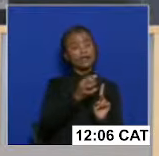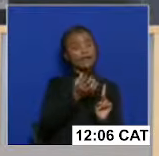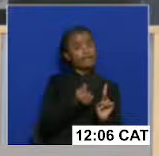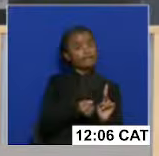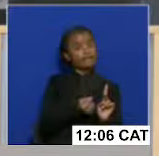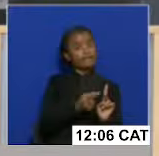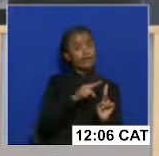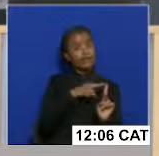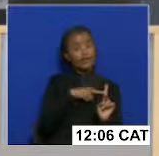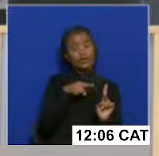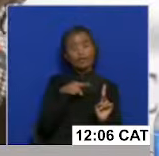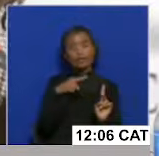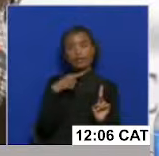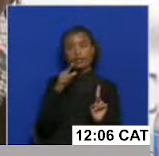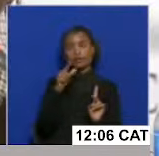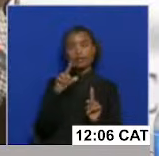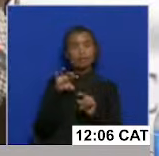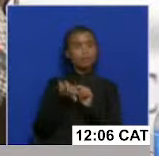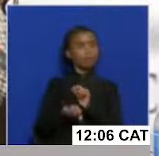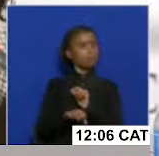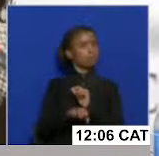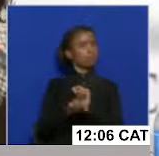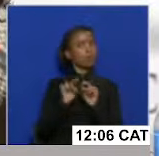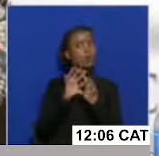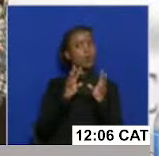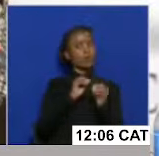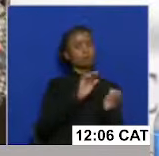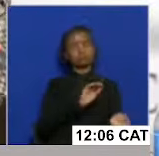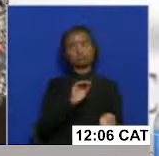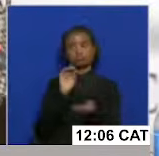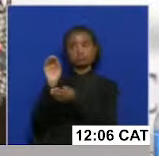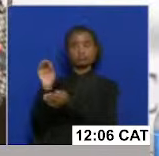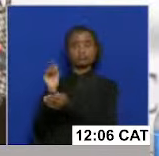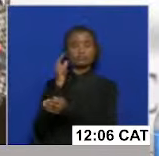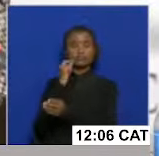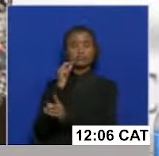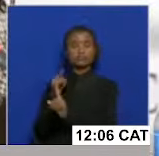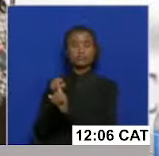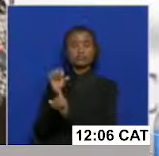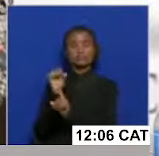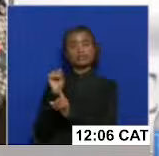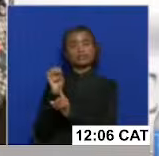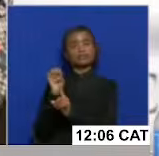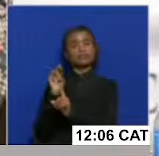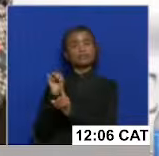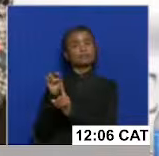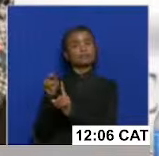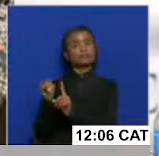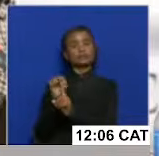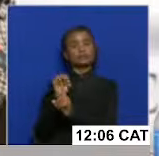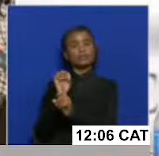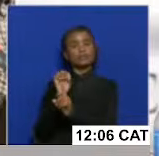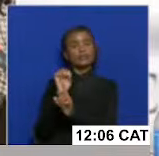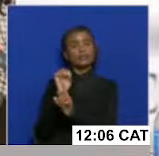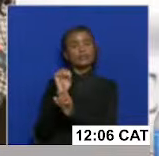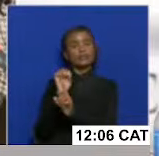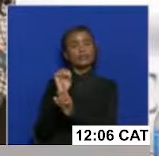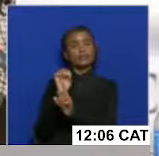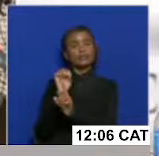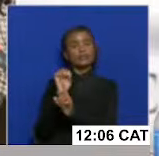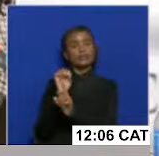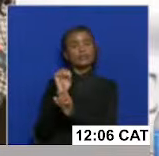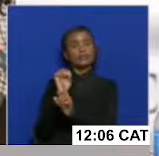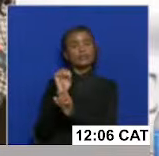Simon. Thank you, Witness K. Still in the same file